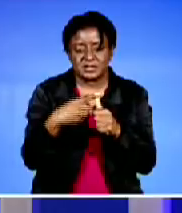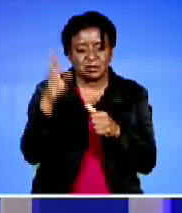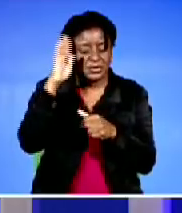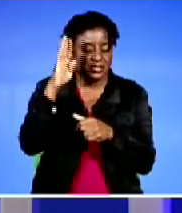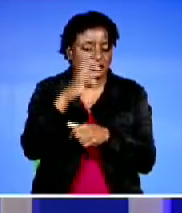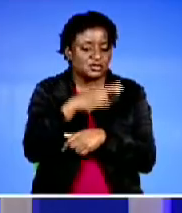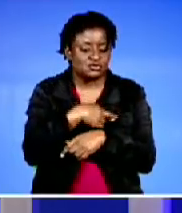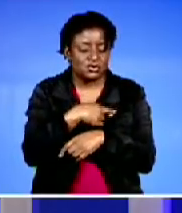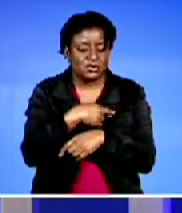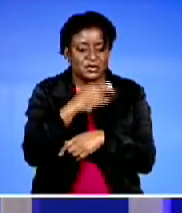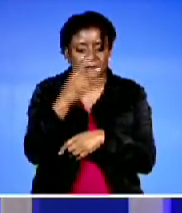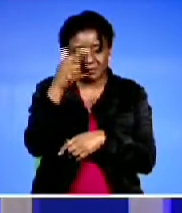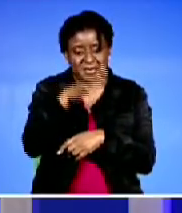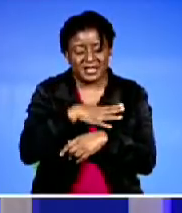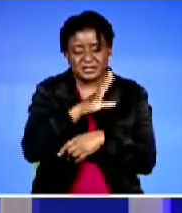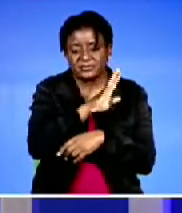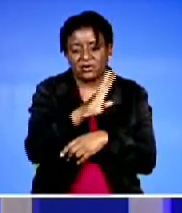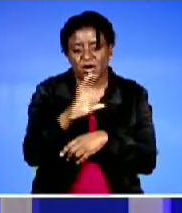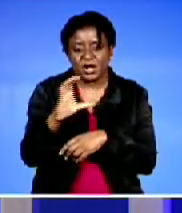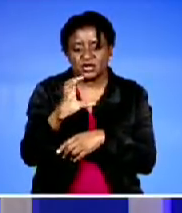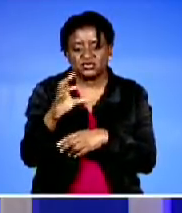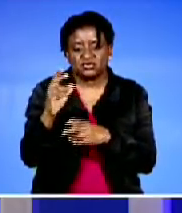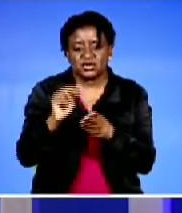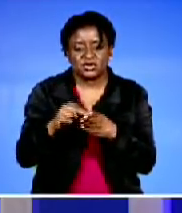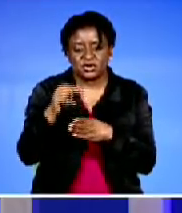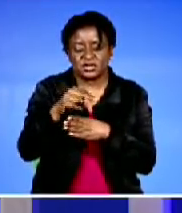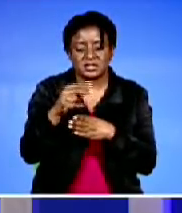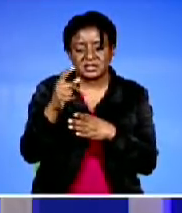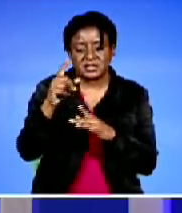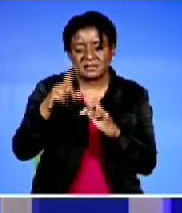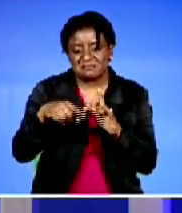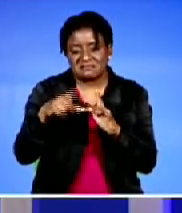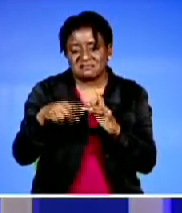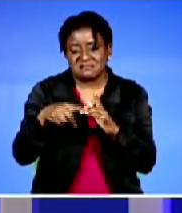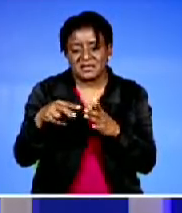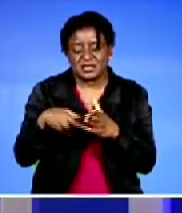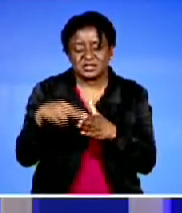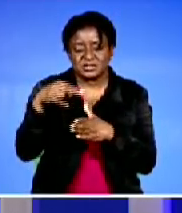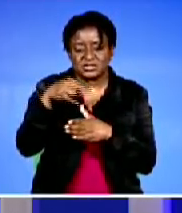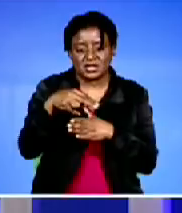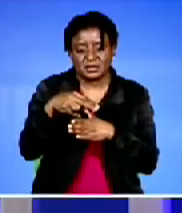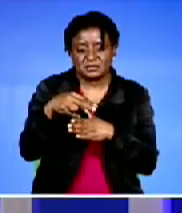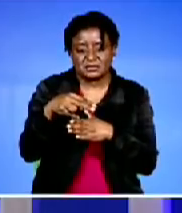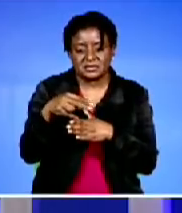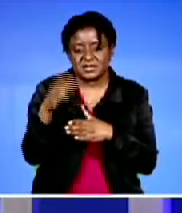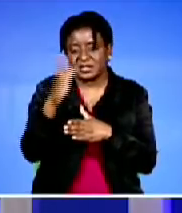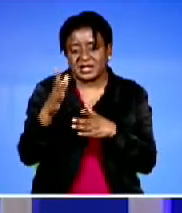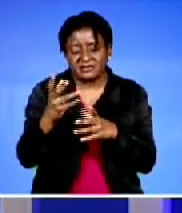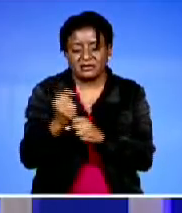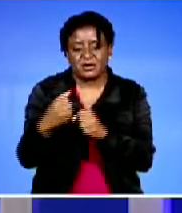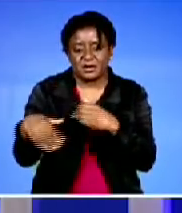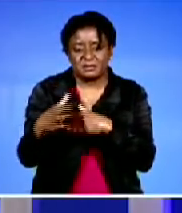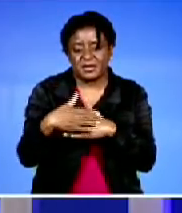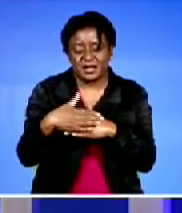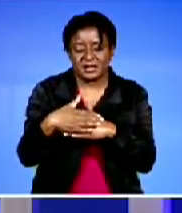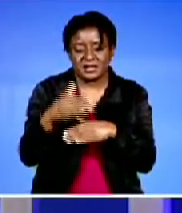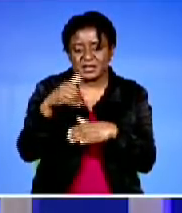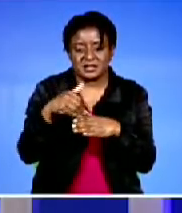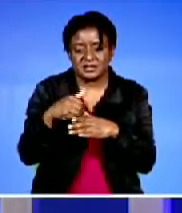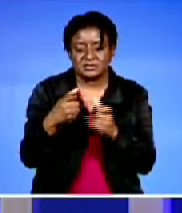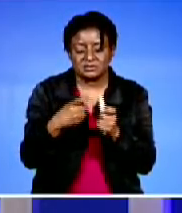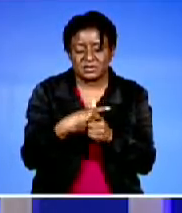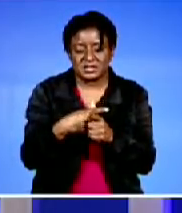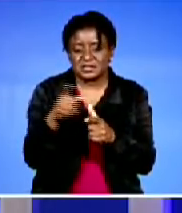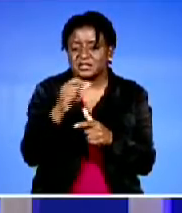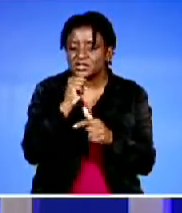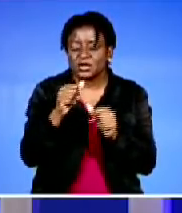men's 400 hurdles. He had a misstep, hitting a hurdle, and never regained his form, coming around 8th in his heat in 108.85, and he did